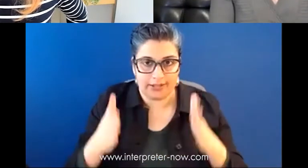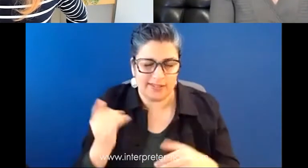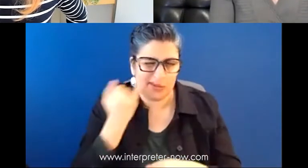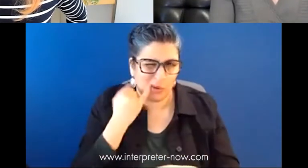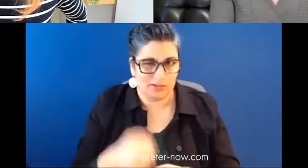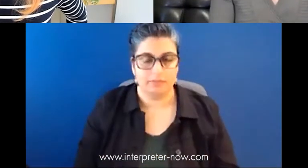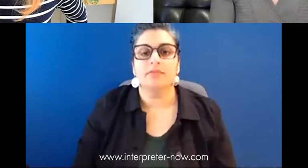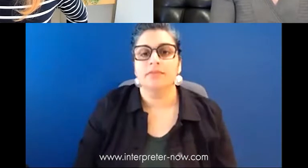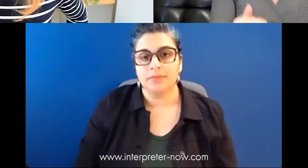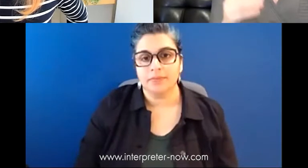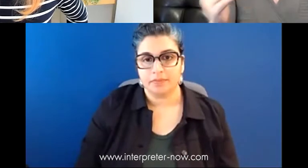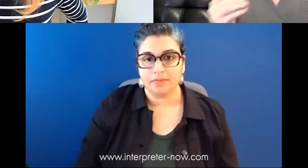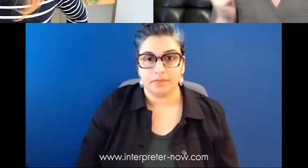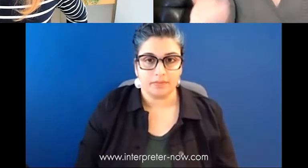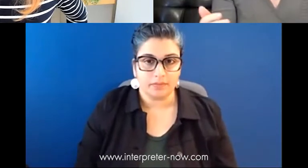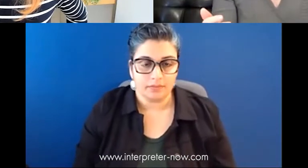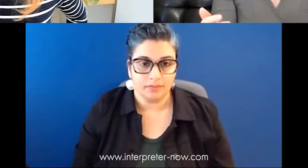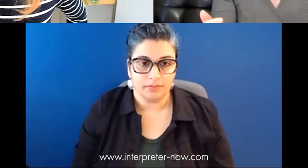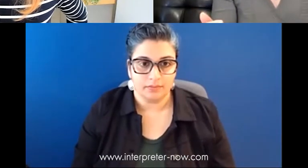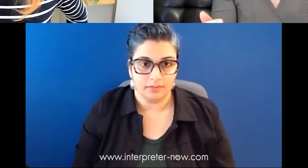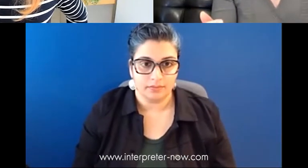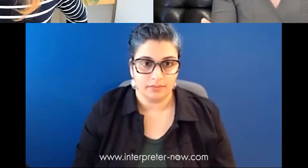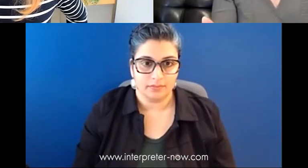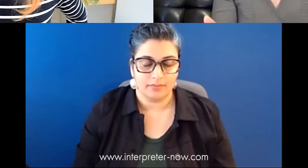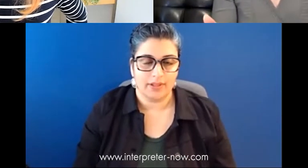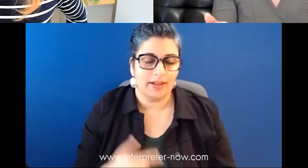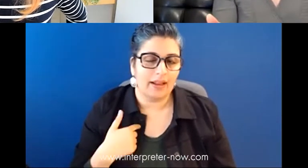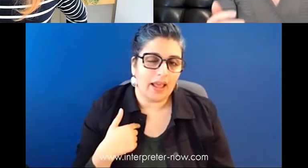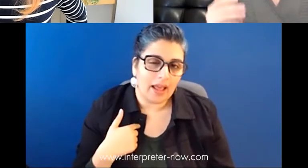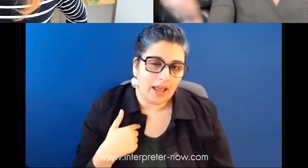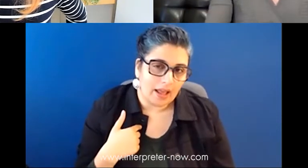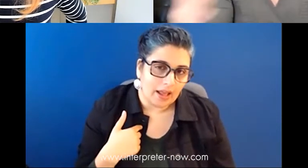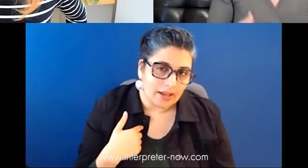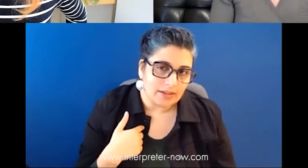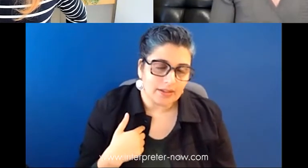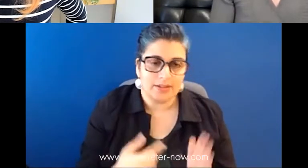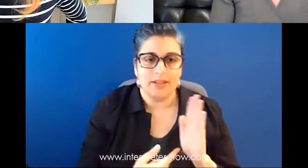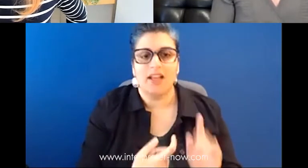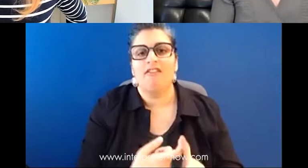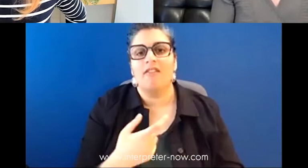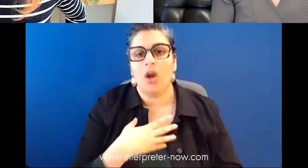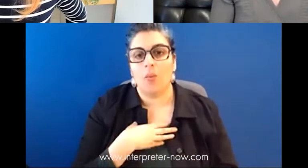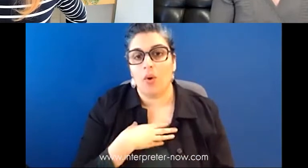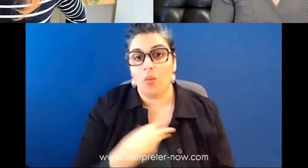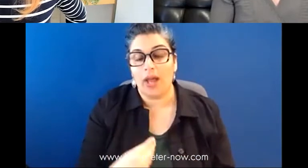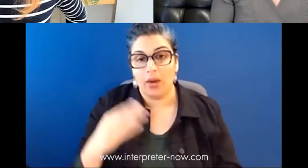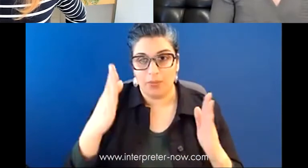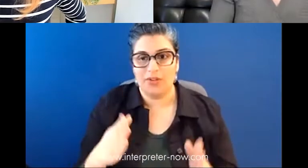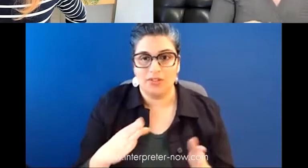and I subtly indicated that it was from a white person versus a Black person,